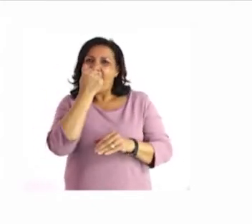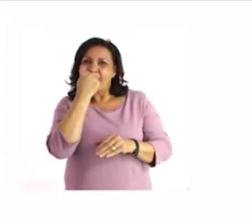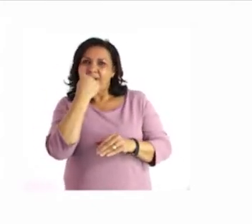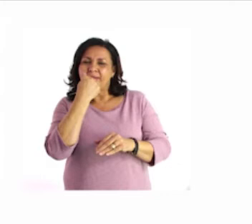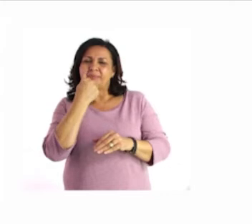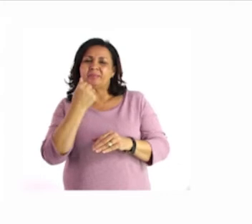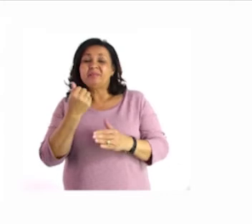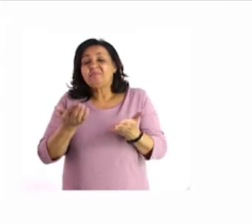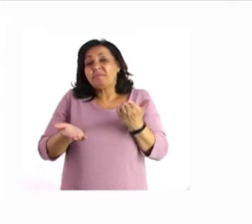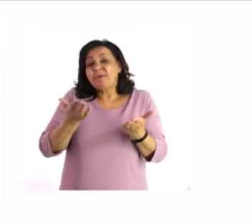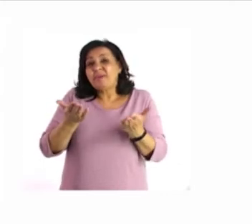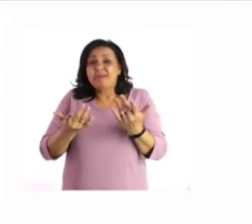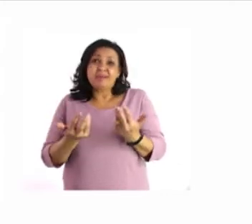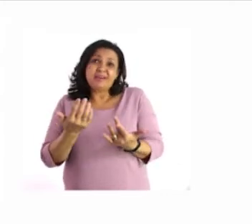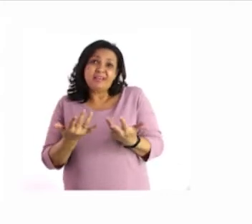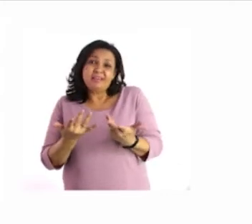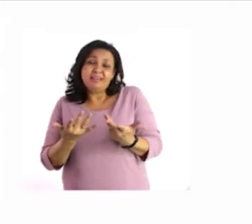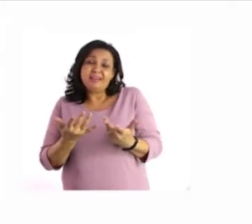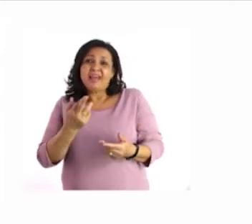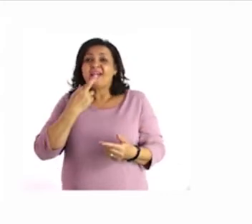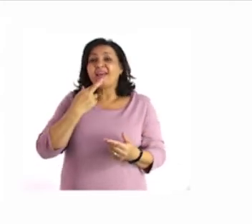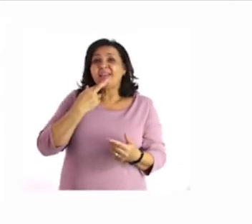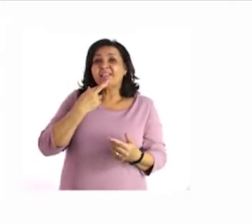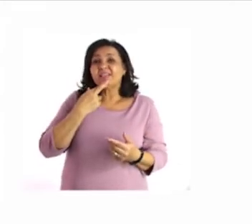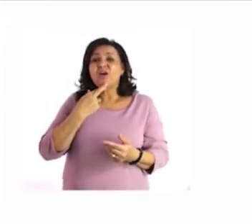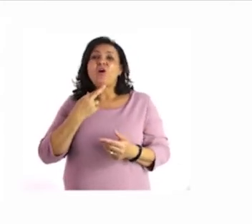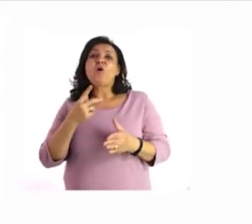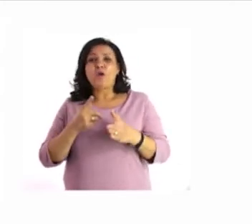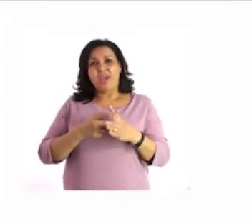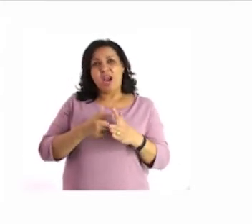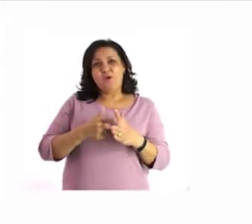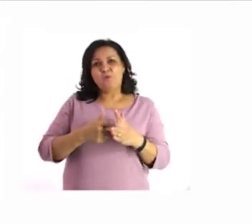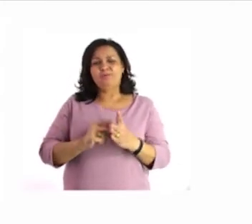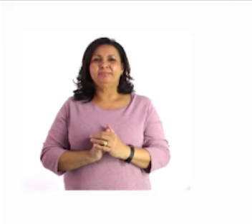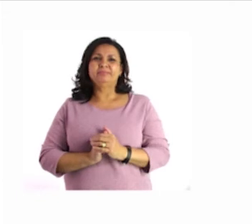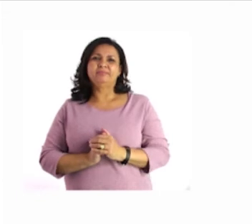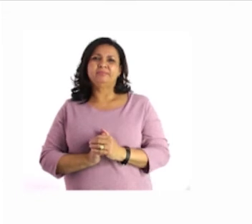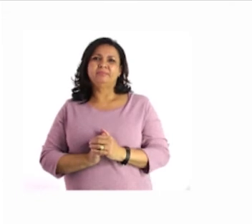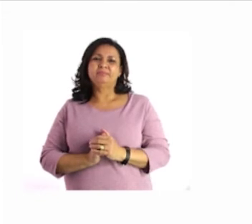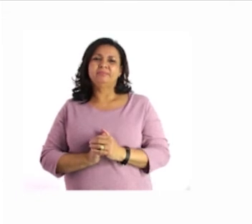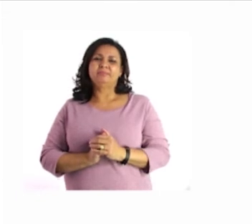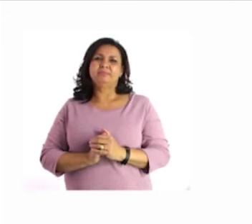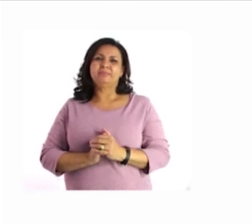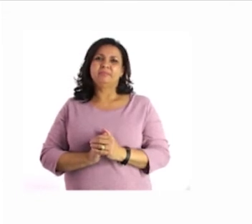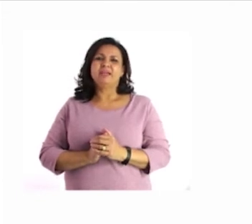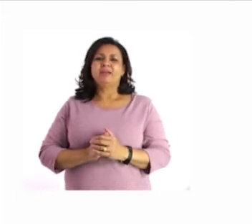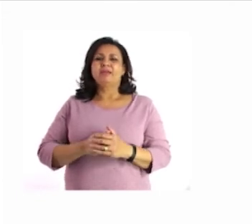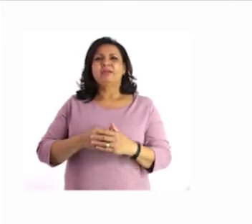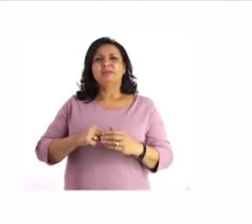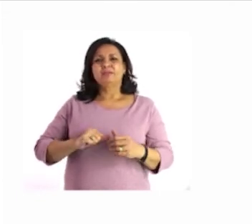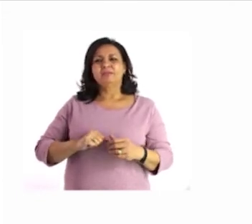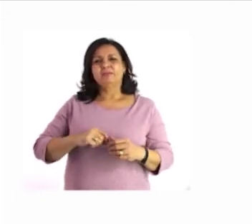would like. Maybe green, red or yellow. And now join the pattern